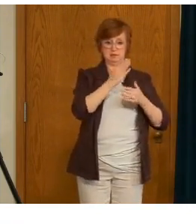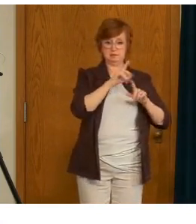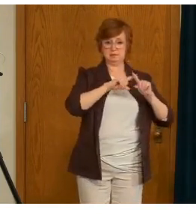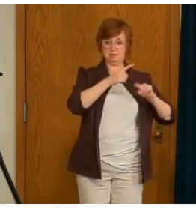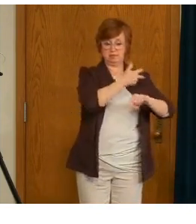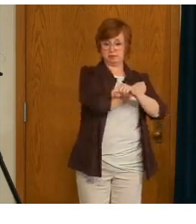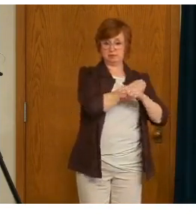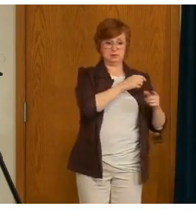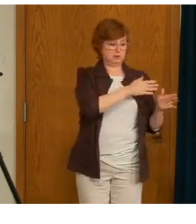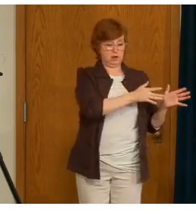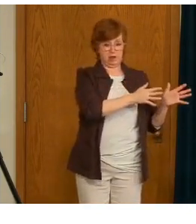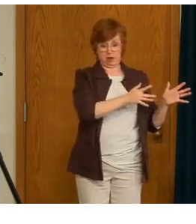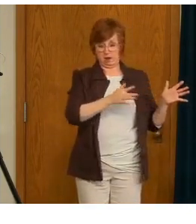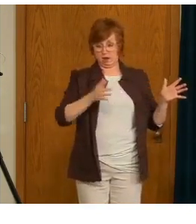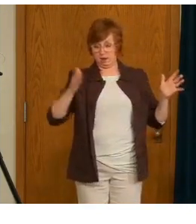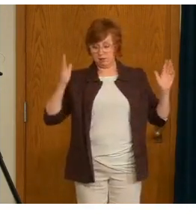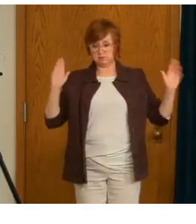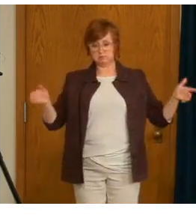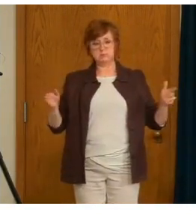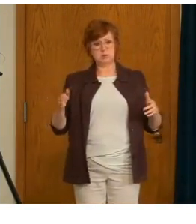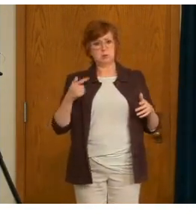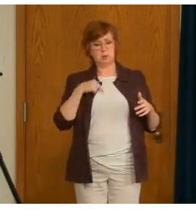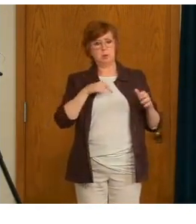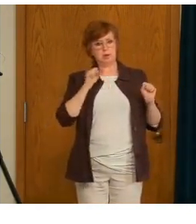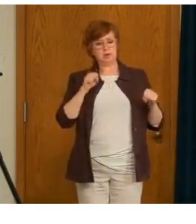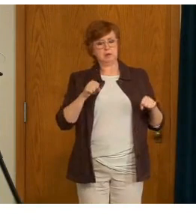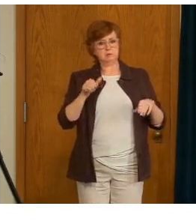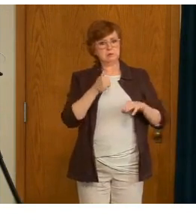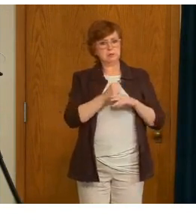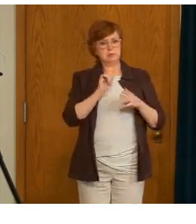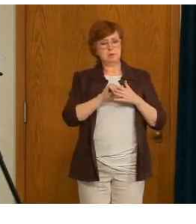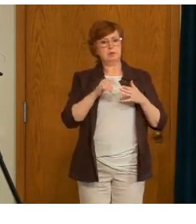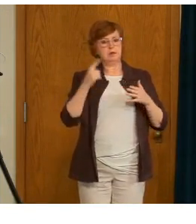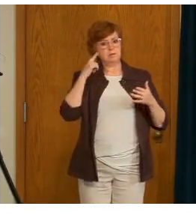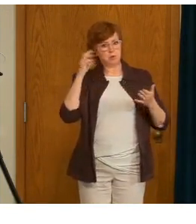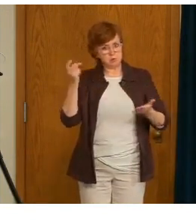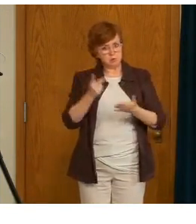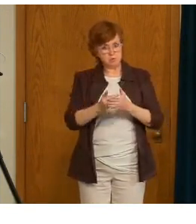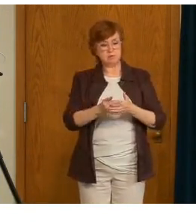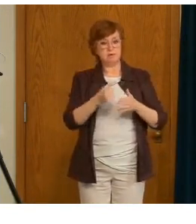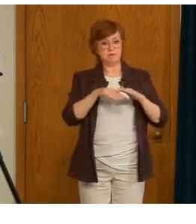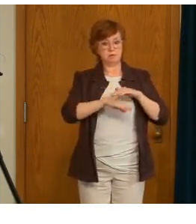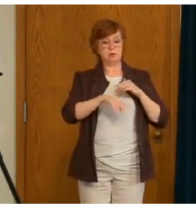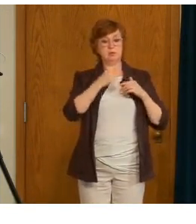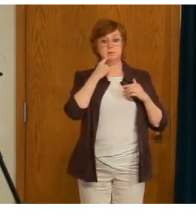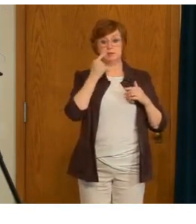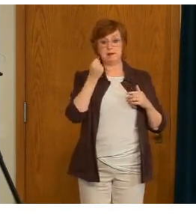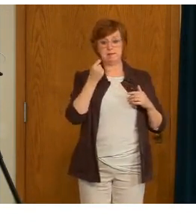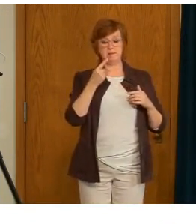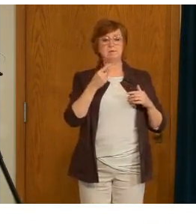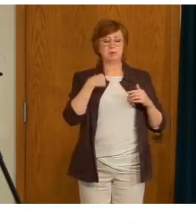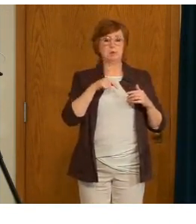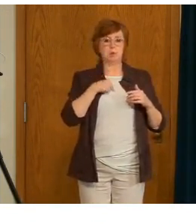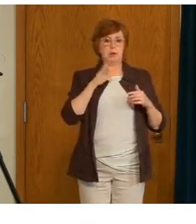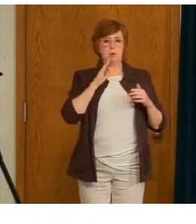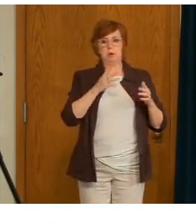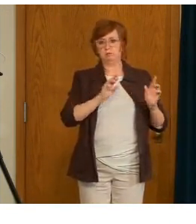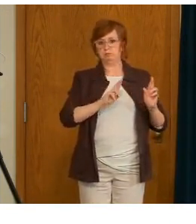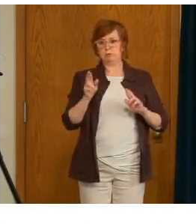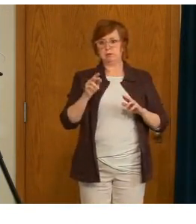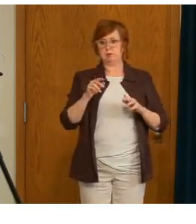for vaccine preventable diseases. So the capacity is there that as soon as vaccines are approved for children under 11 and vaccines